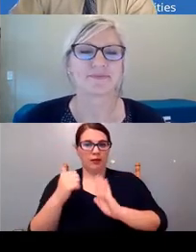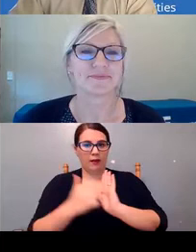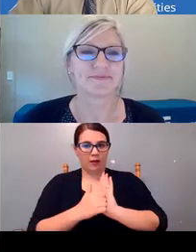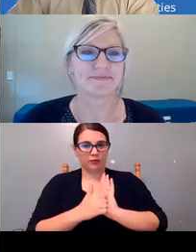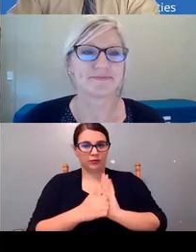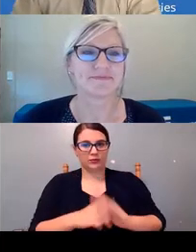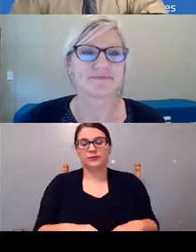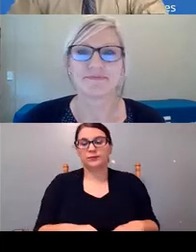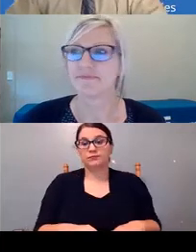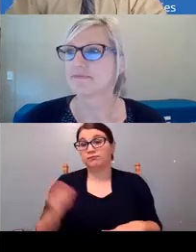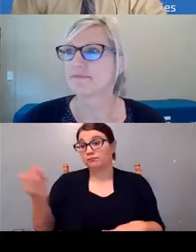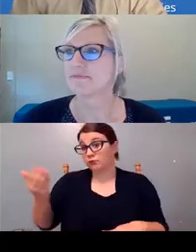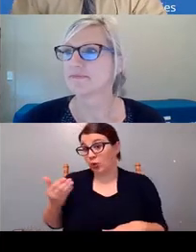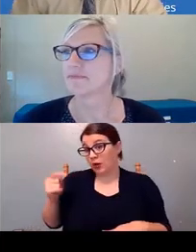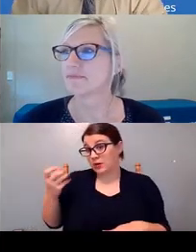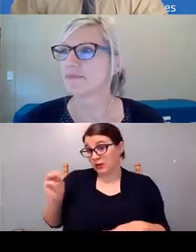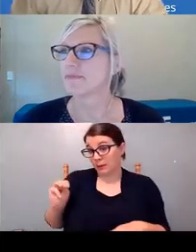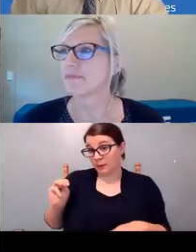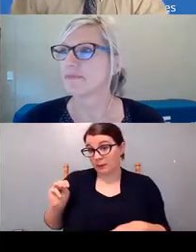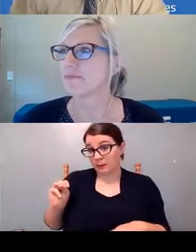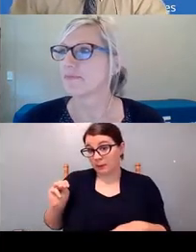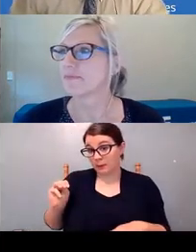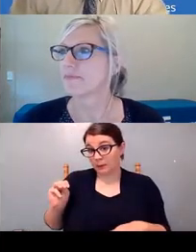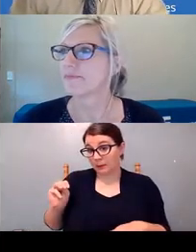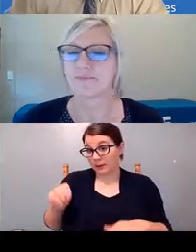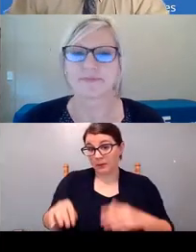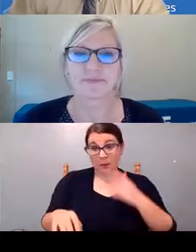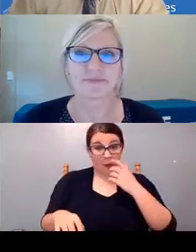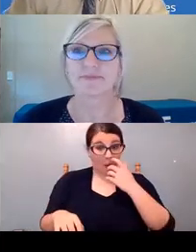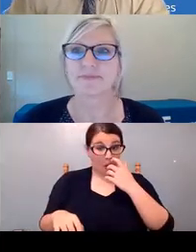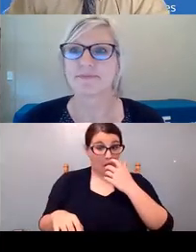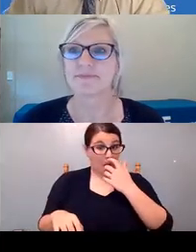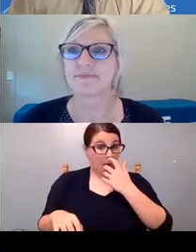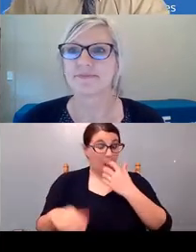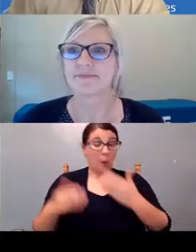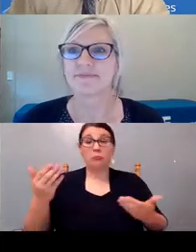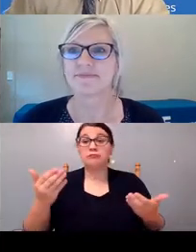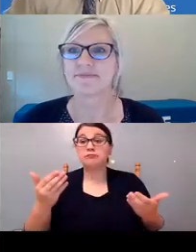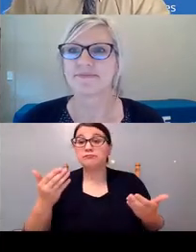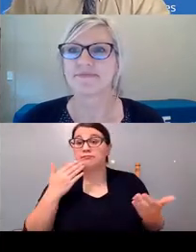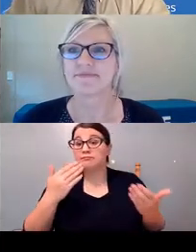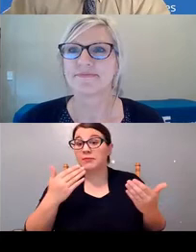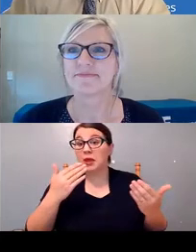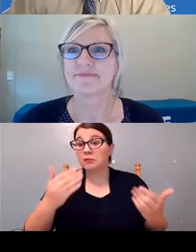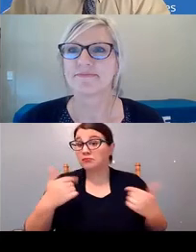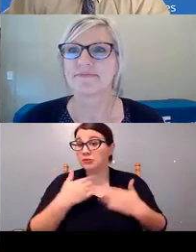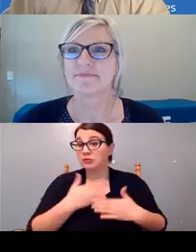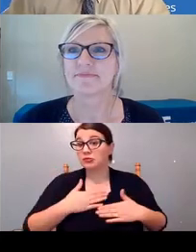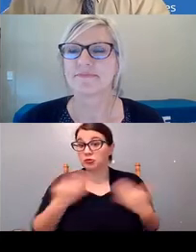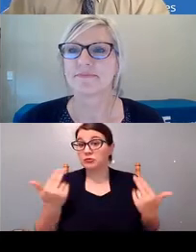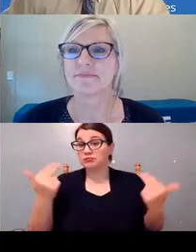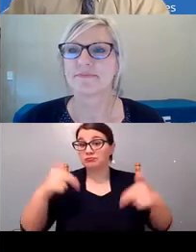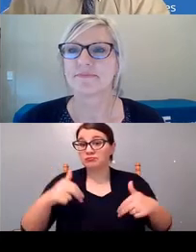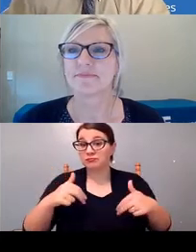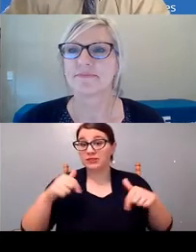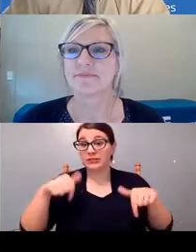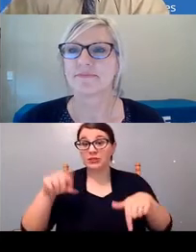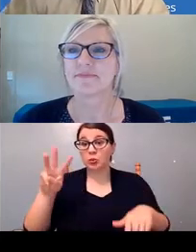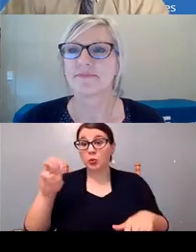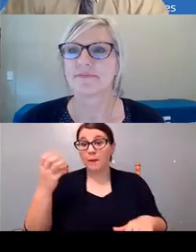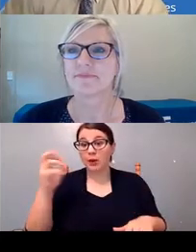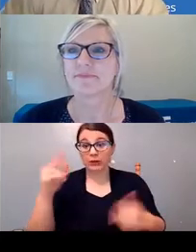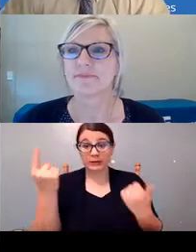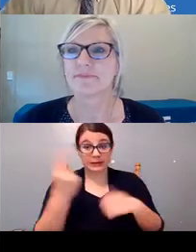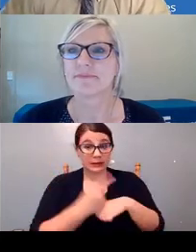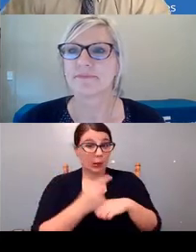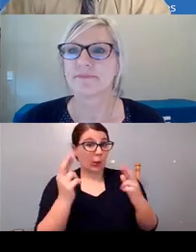Thank you, Roxanne. I appreciate being on this webinar with you today, and hopefully you'll find it informative as